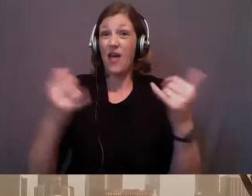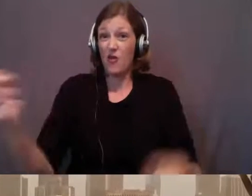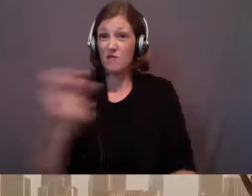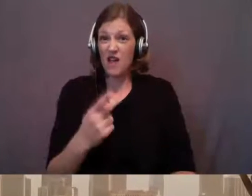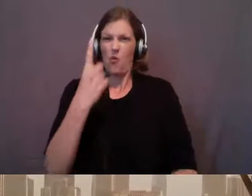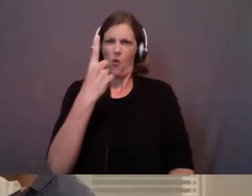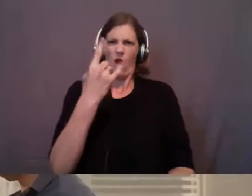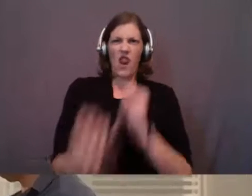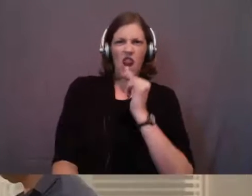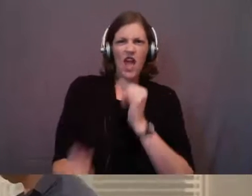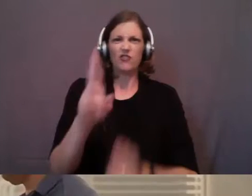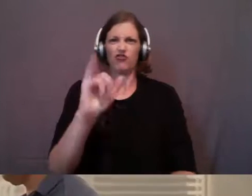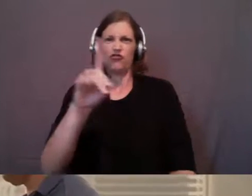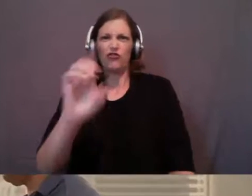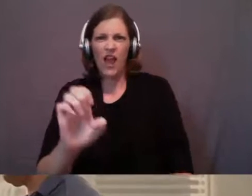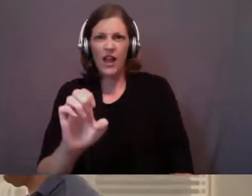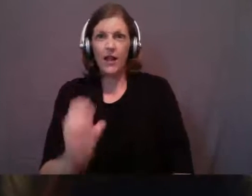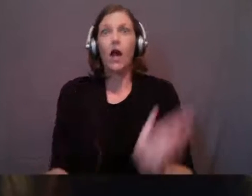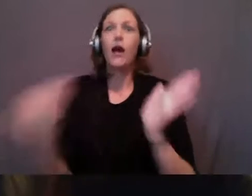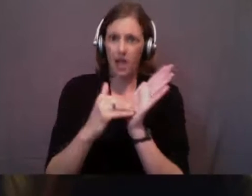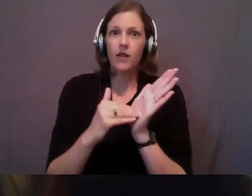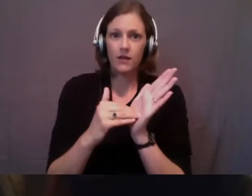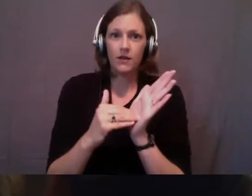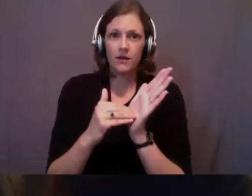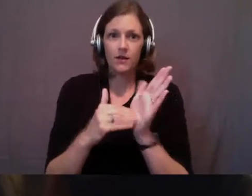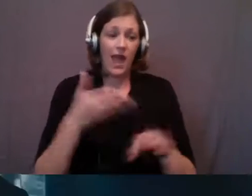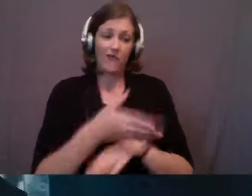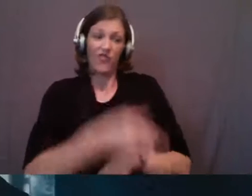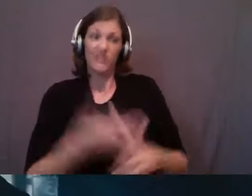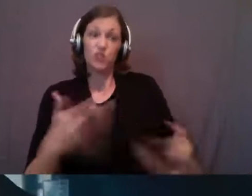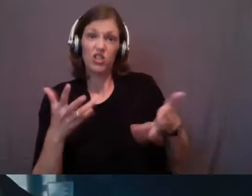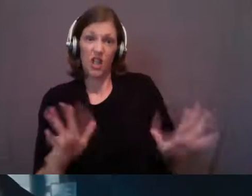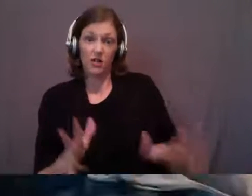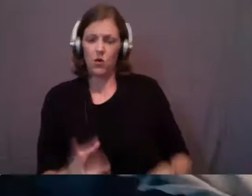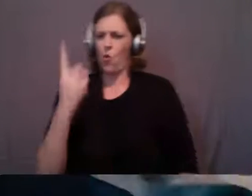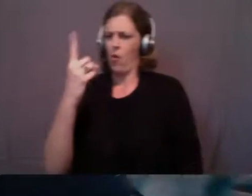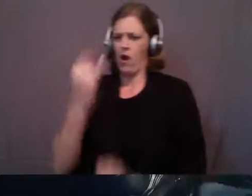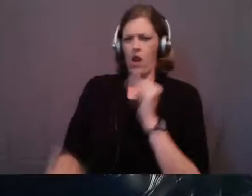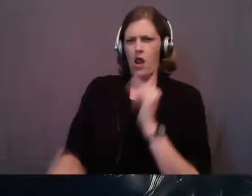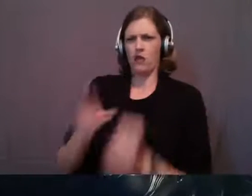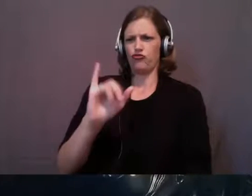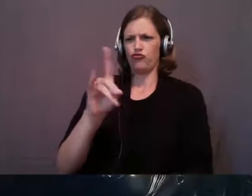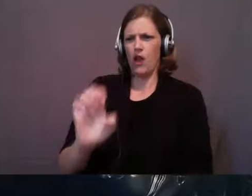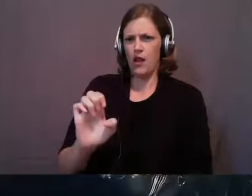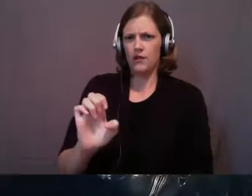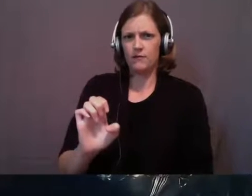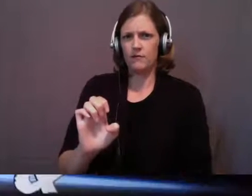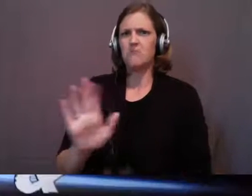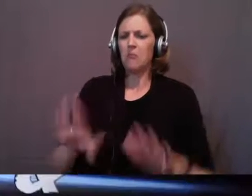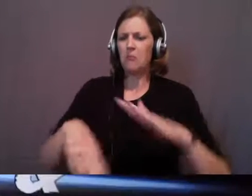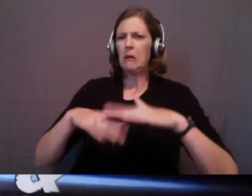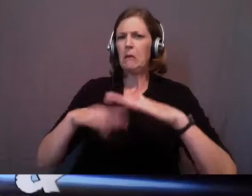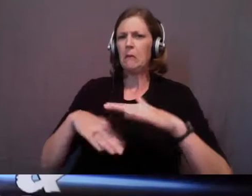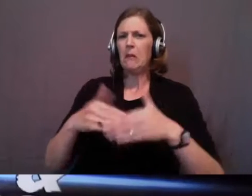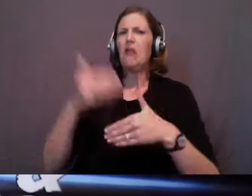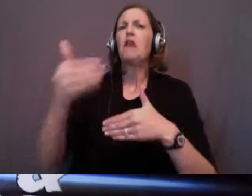one last ride. Again. After this, we're done. One last ride. Which is, at the bare minimum, their next